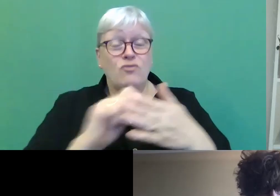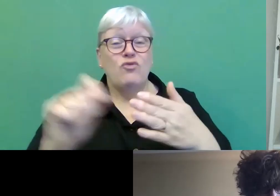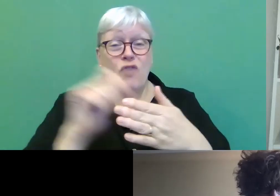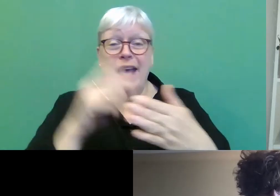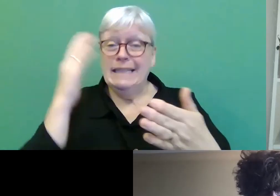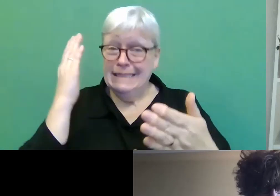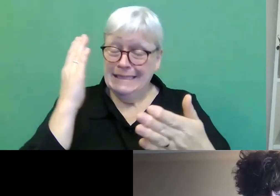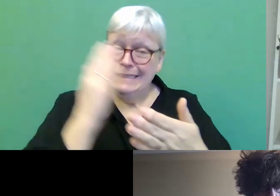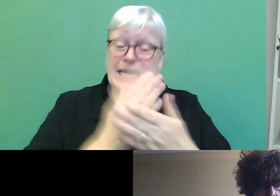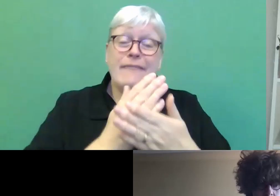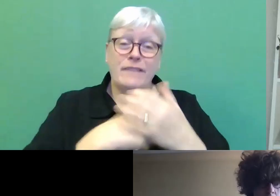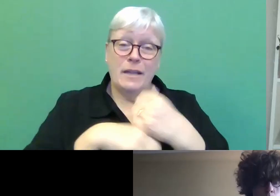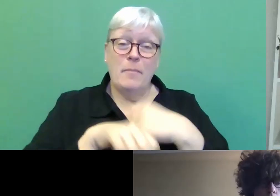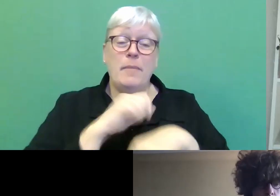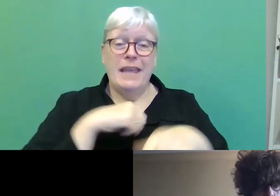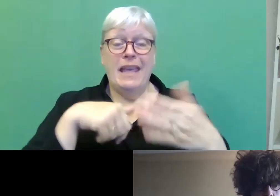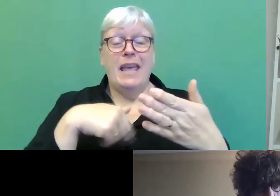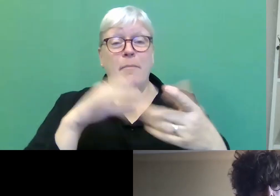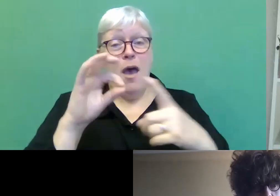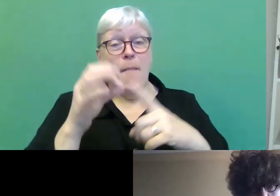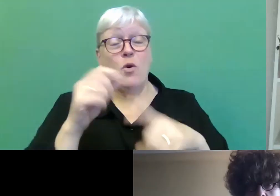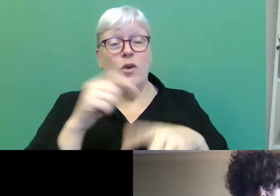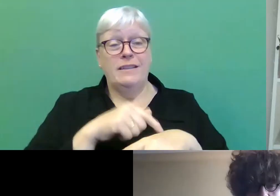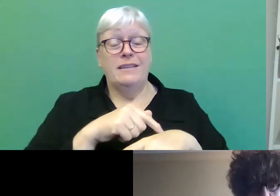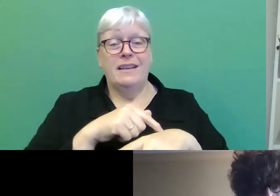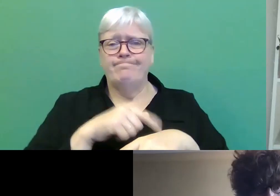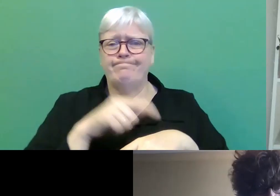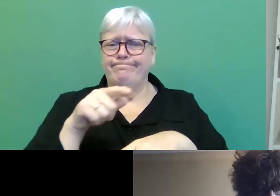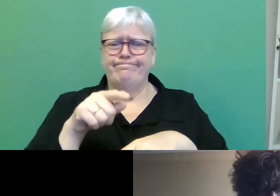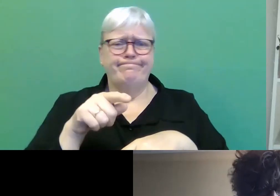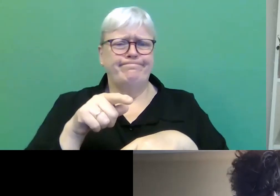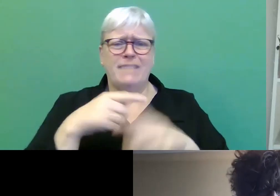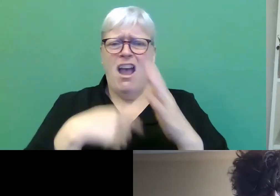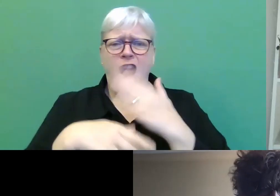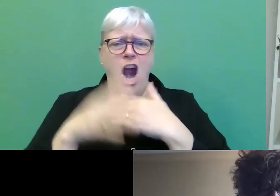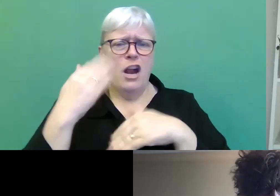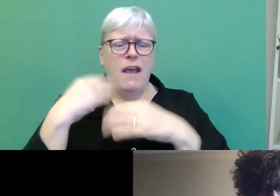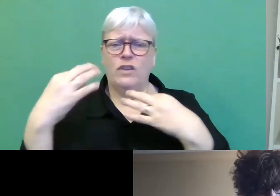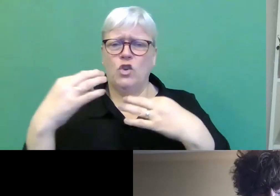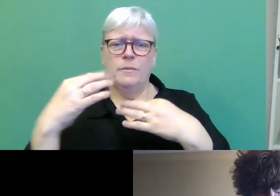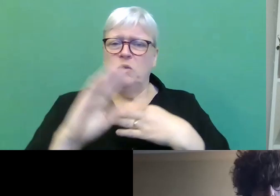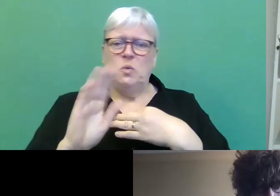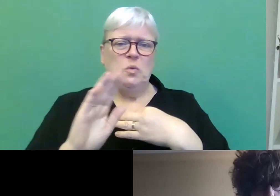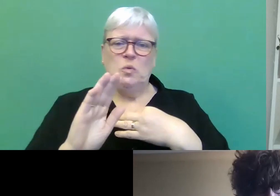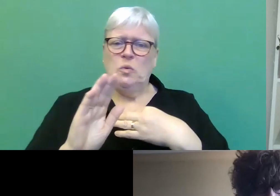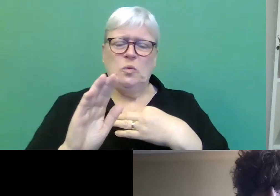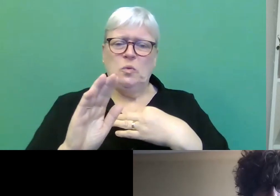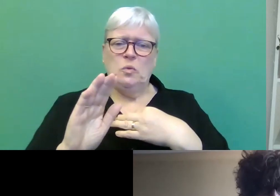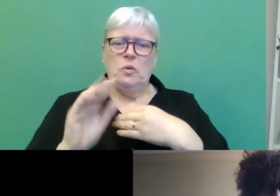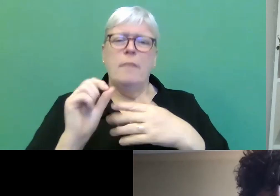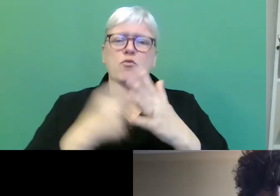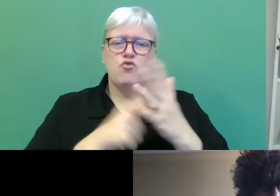where I realized I wasn't just looking at an archive document anymore, but a prose